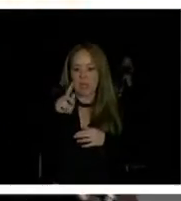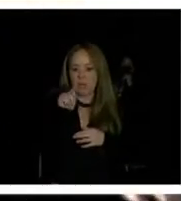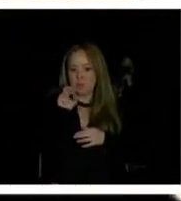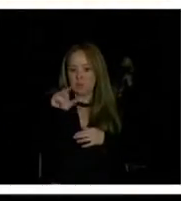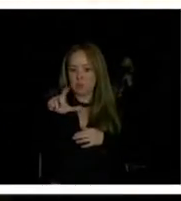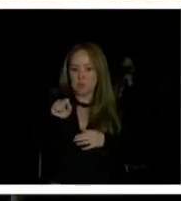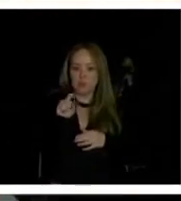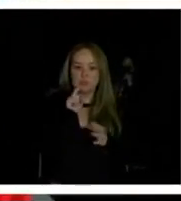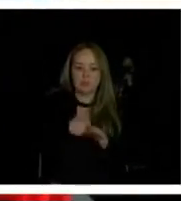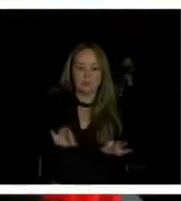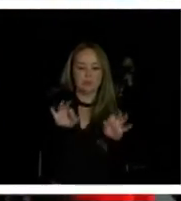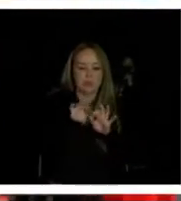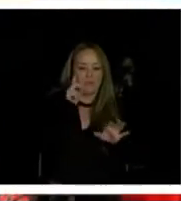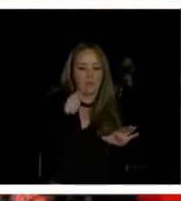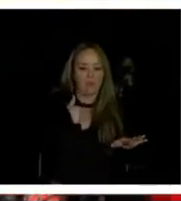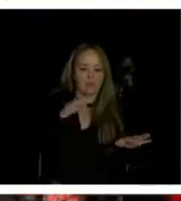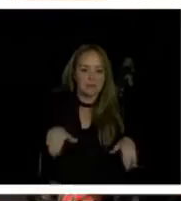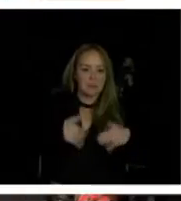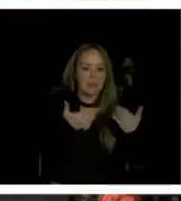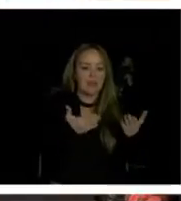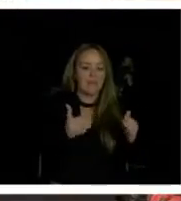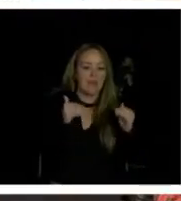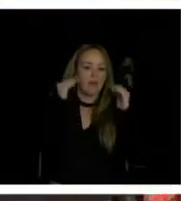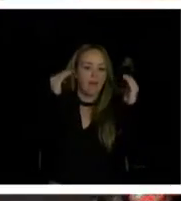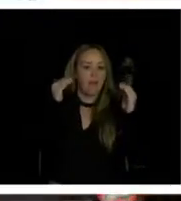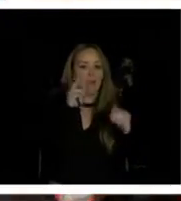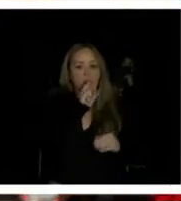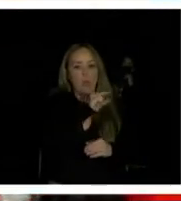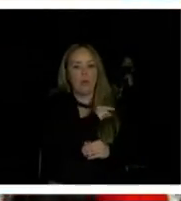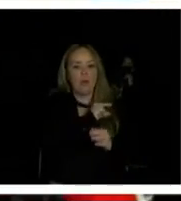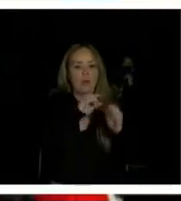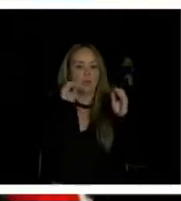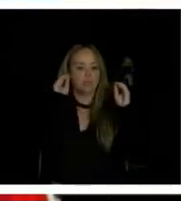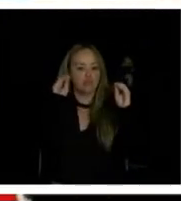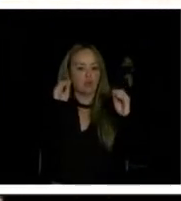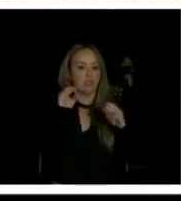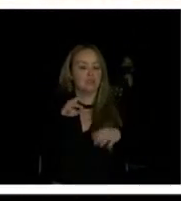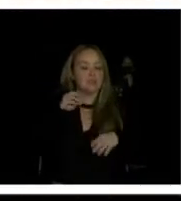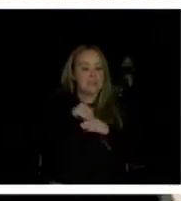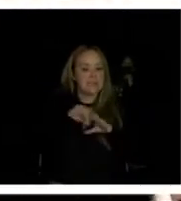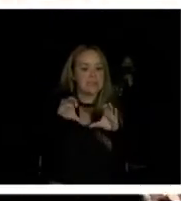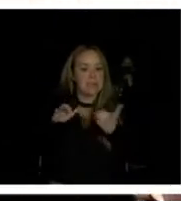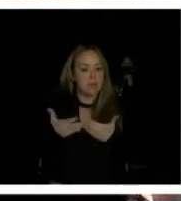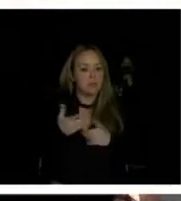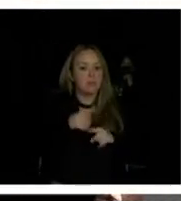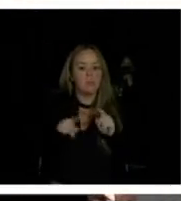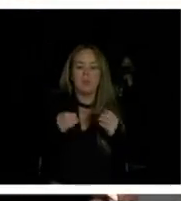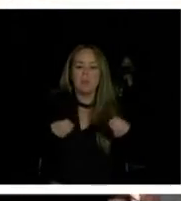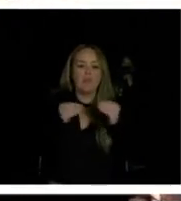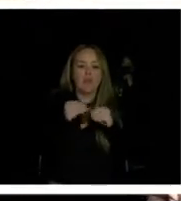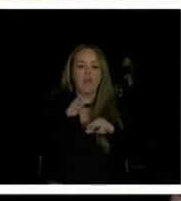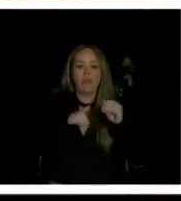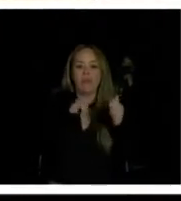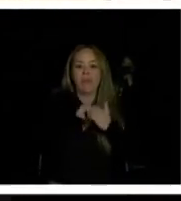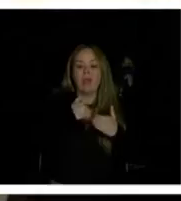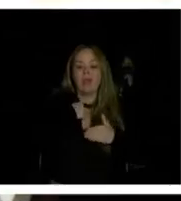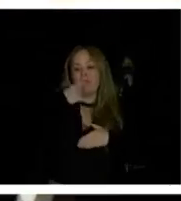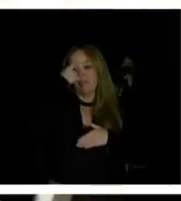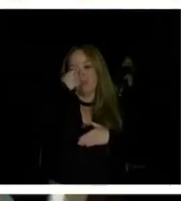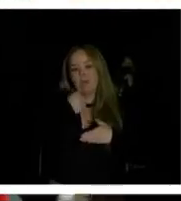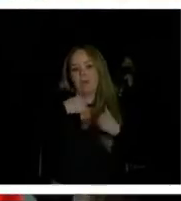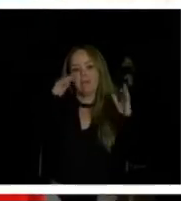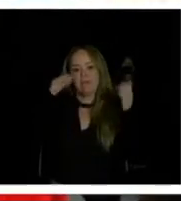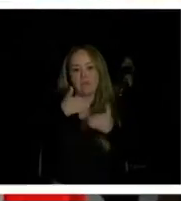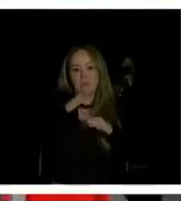tools for us to deliver the high quality instruction that we expect in the classroom. But more than that, I think that there's a focus